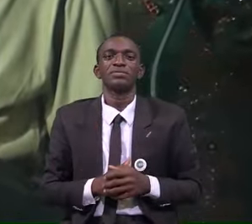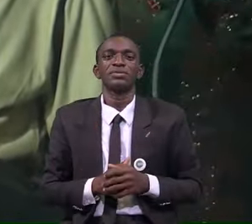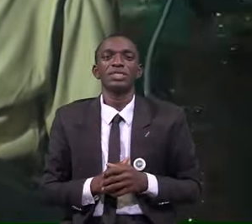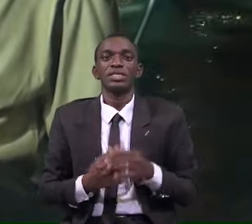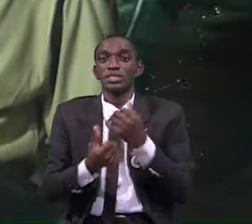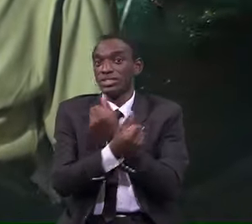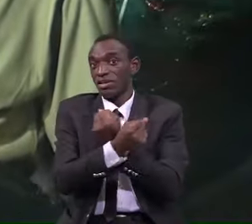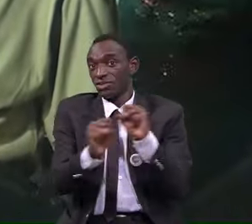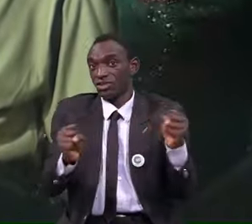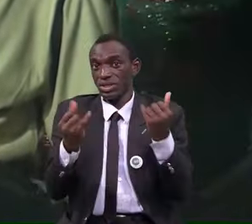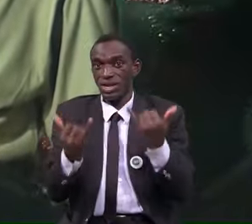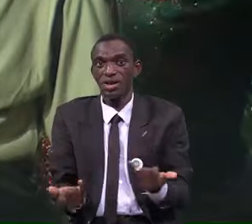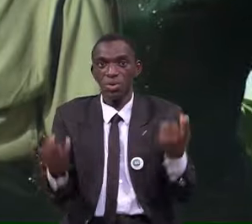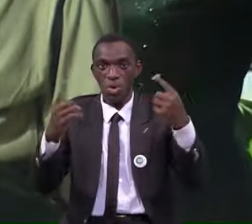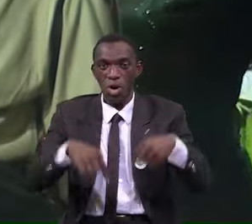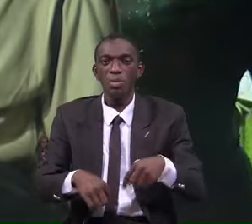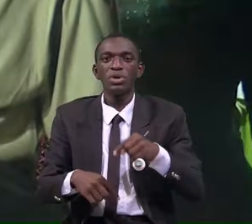Salvation has come. I can.